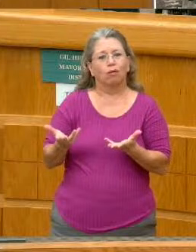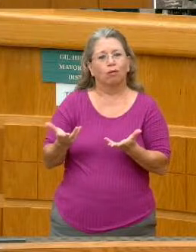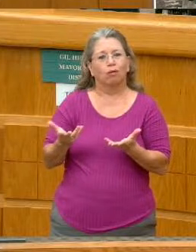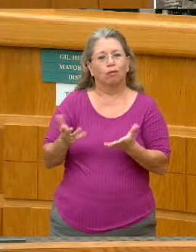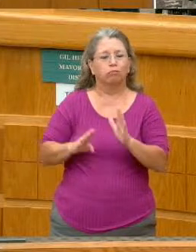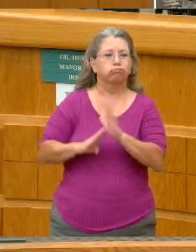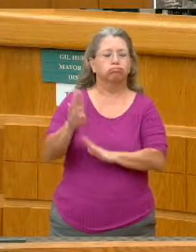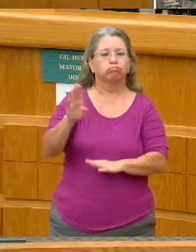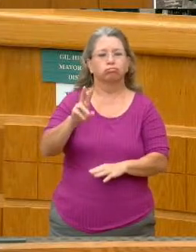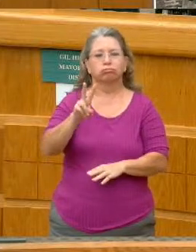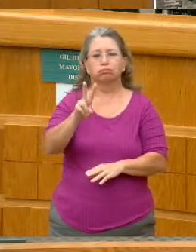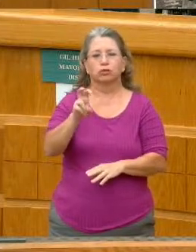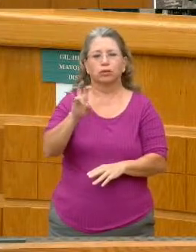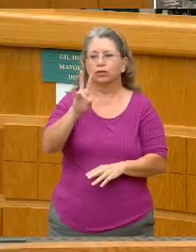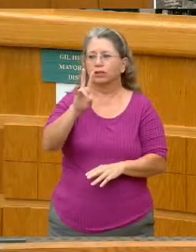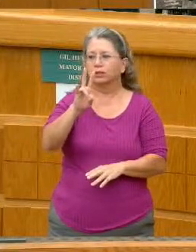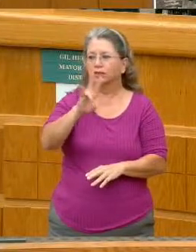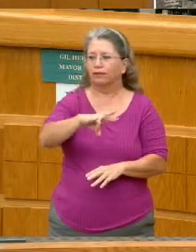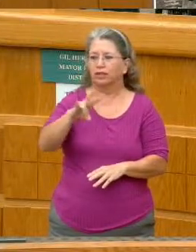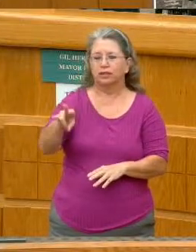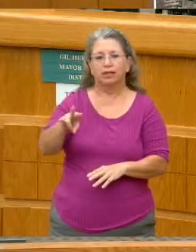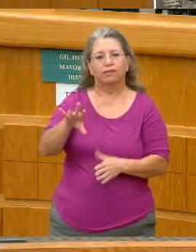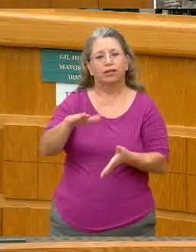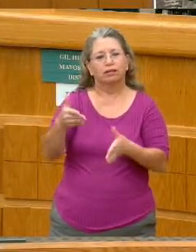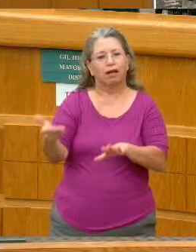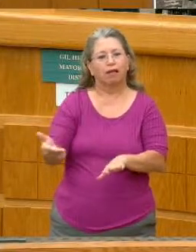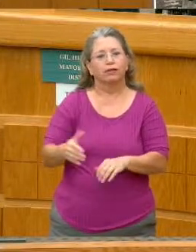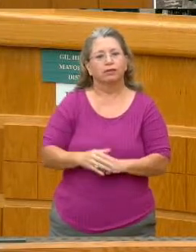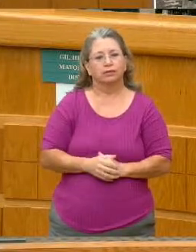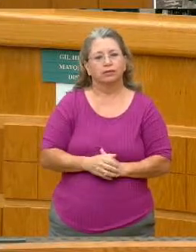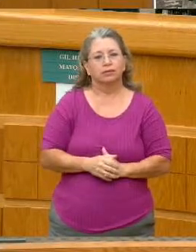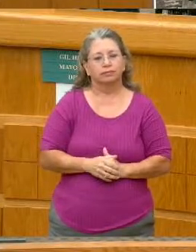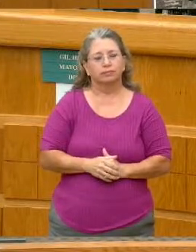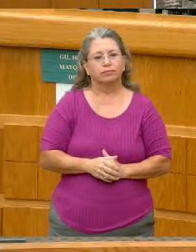at 277.